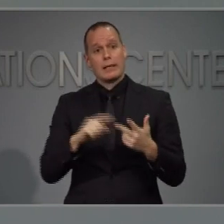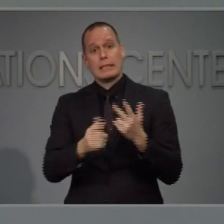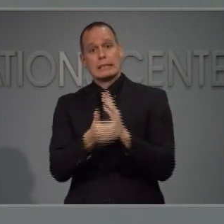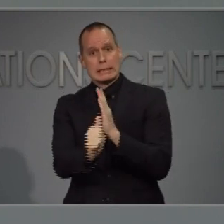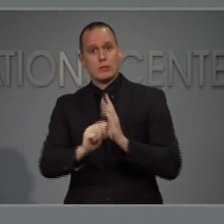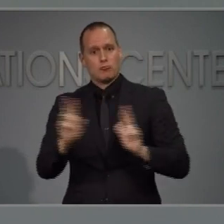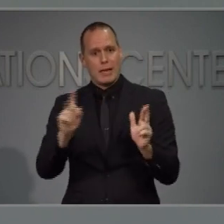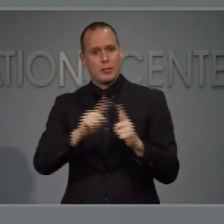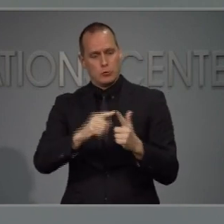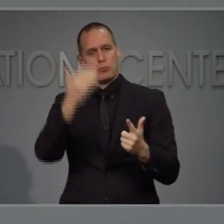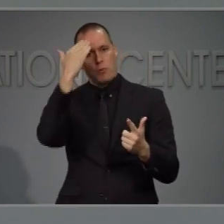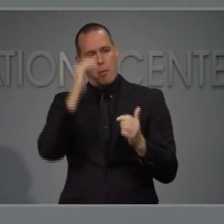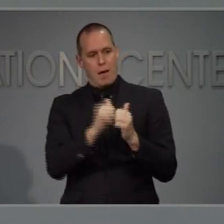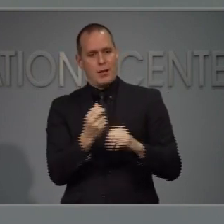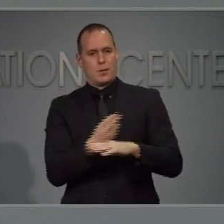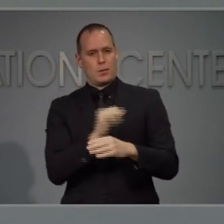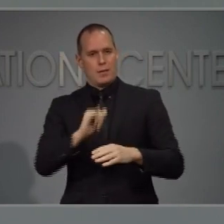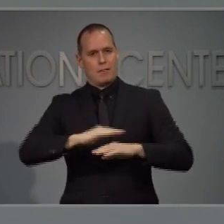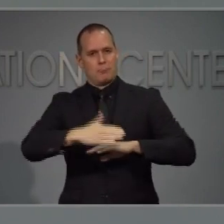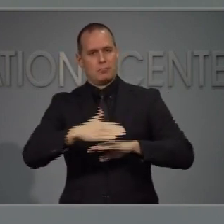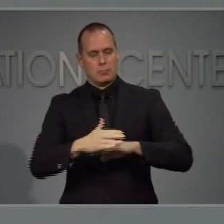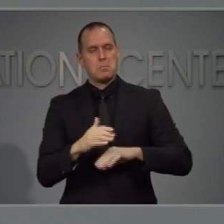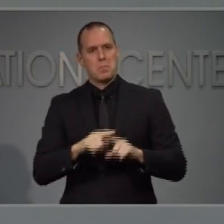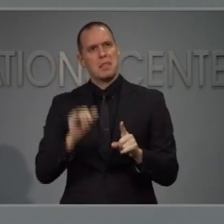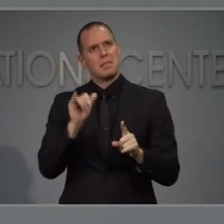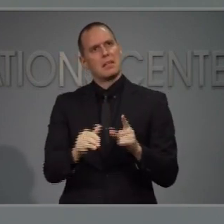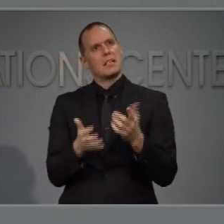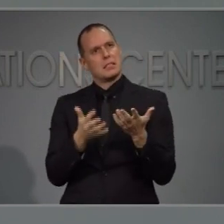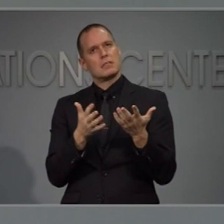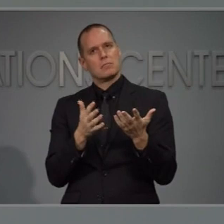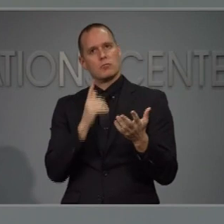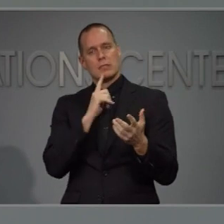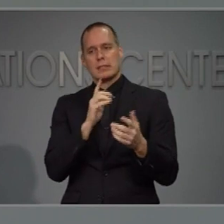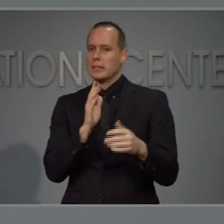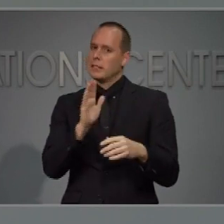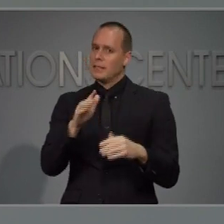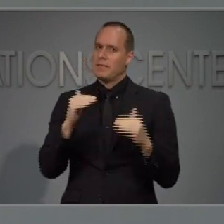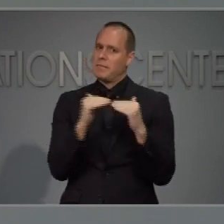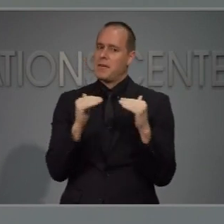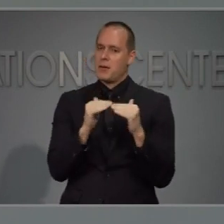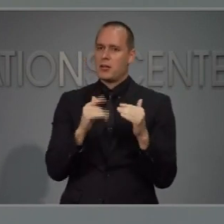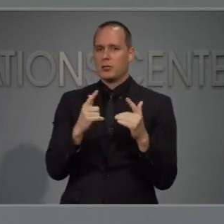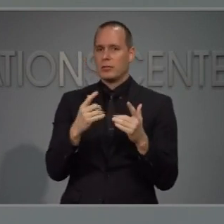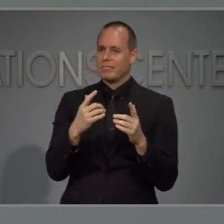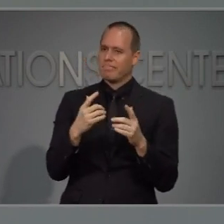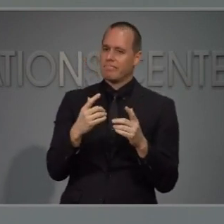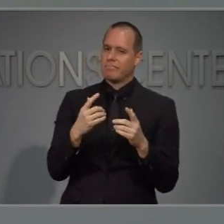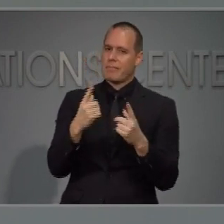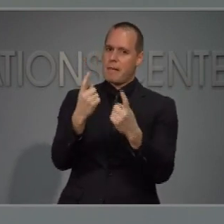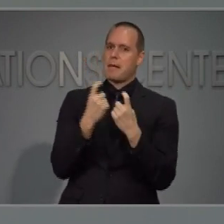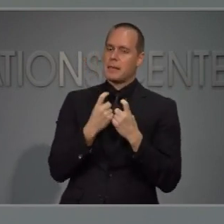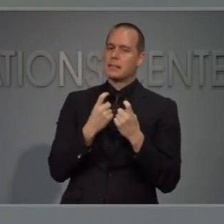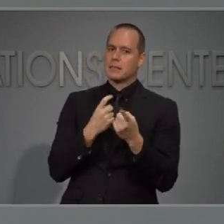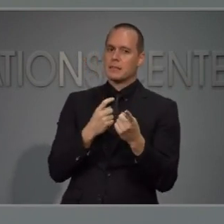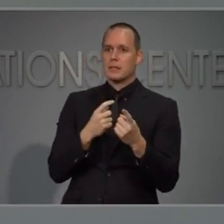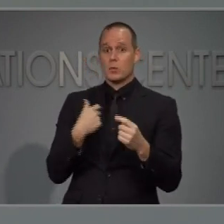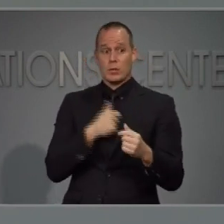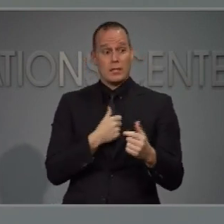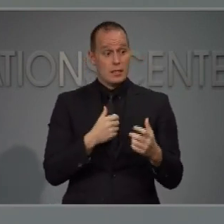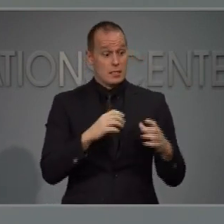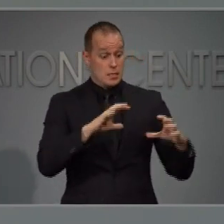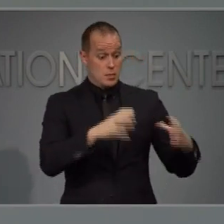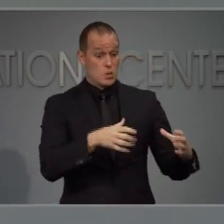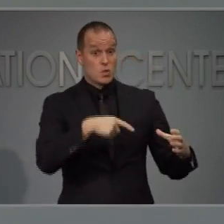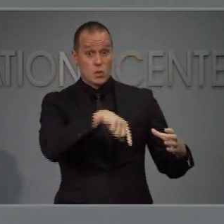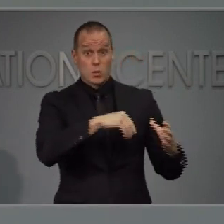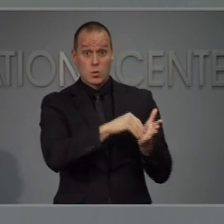that's a fair estimate of the magnitude of the challenge we face in connecting our students in a reliable